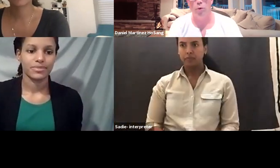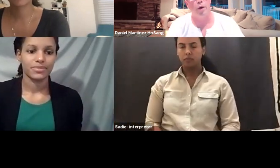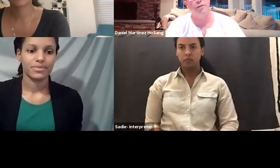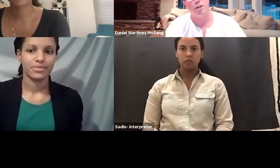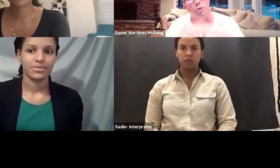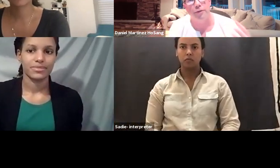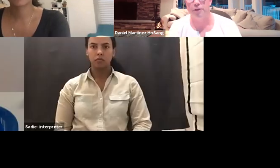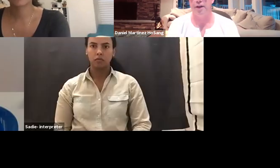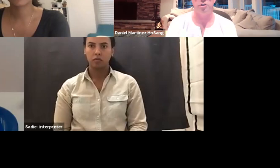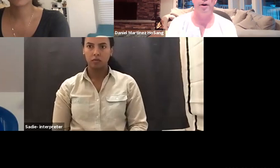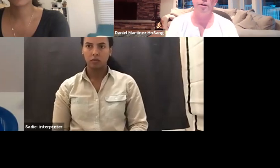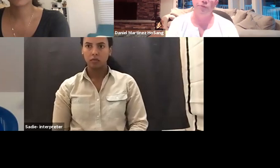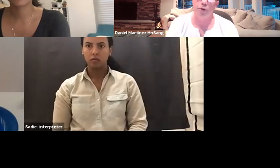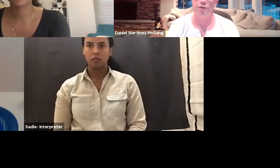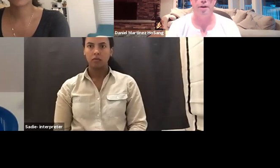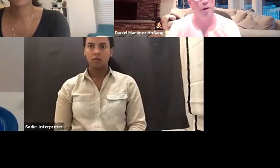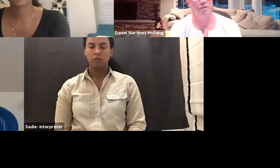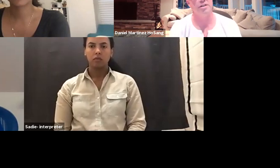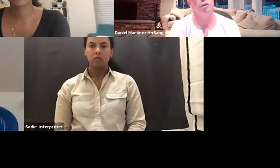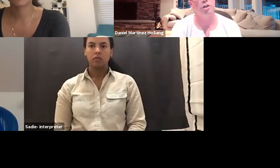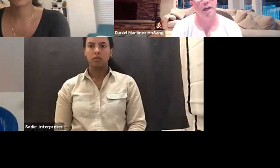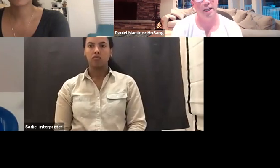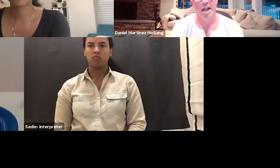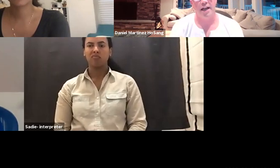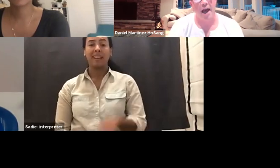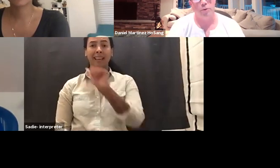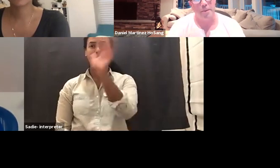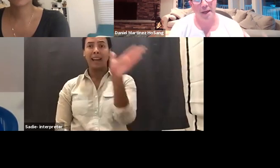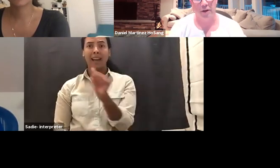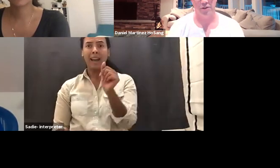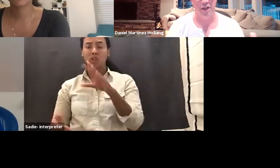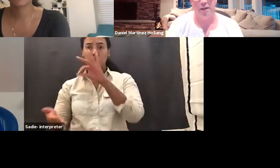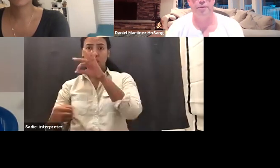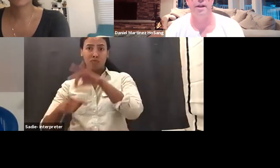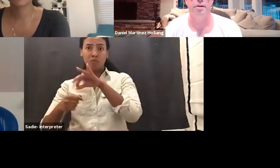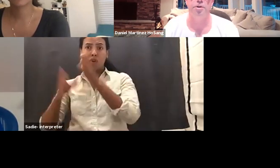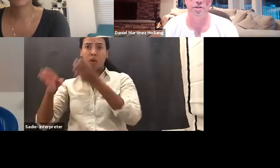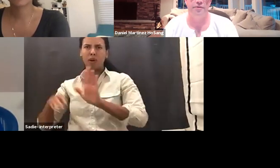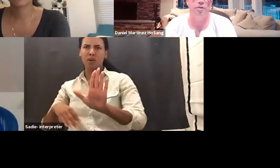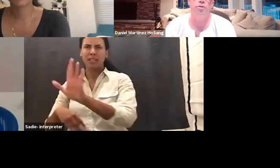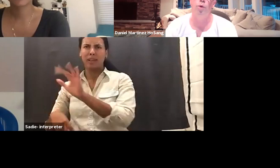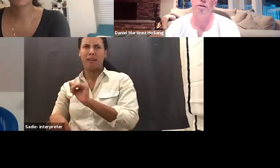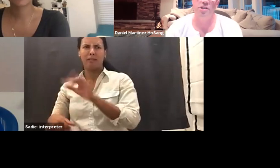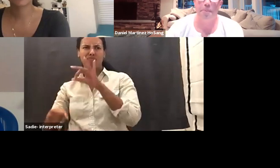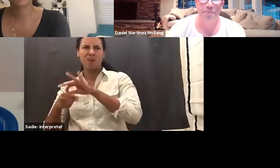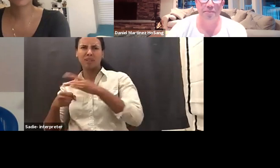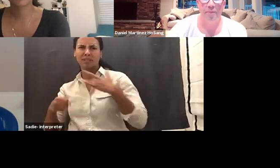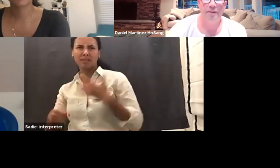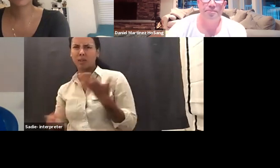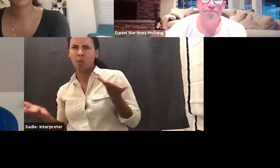work. What does the universe of Asian American voters and their preferences look like, and how can we better understand it from that kind of bird's eye view? So welcome,